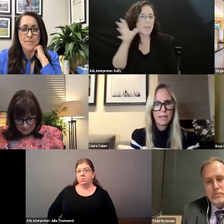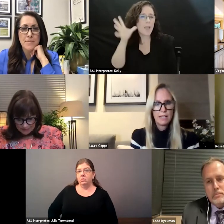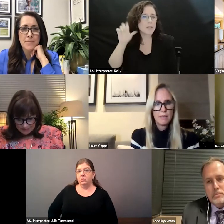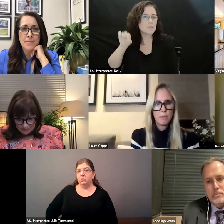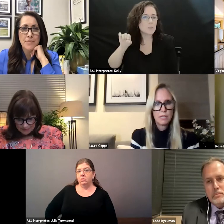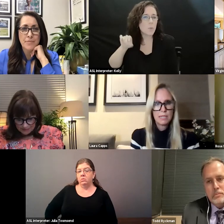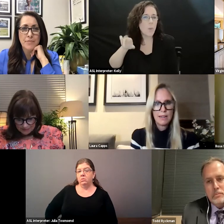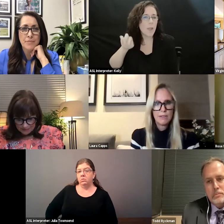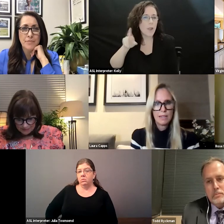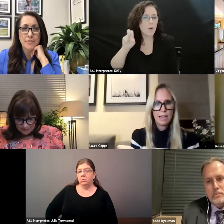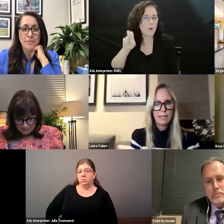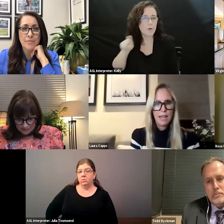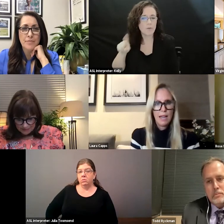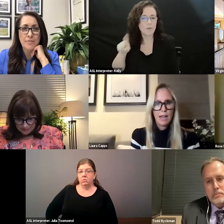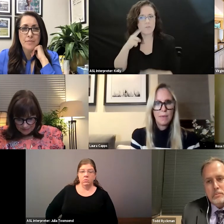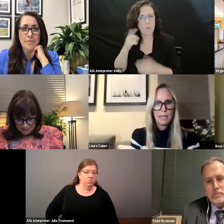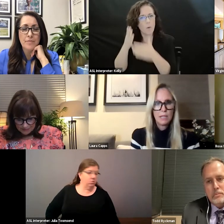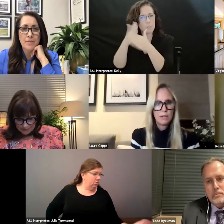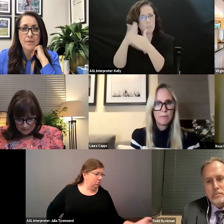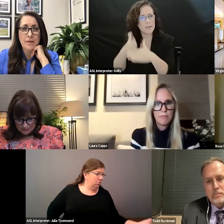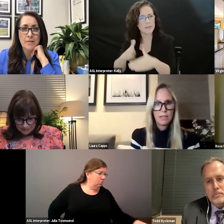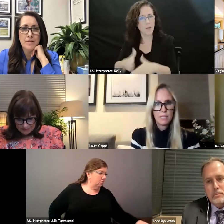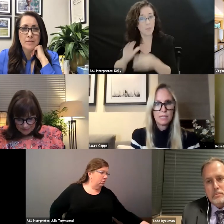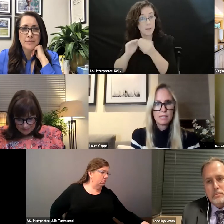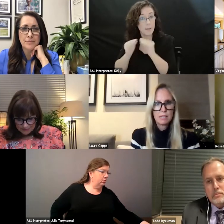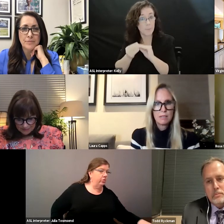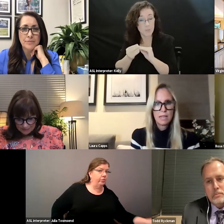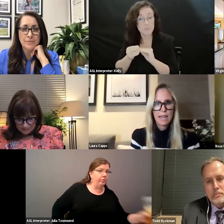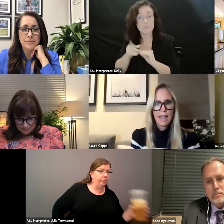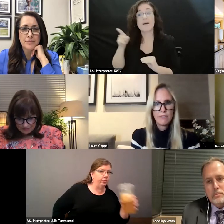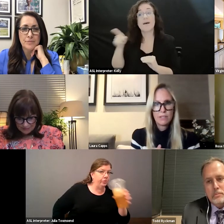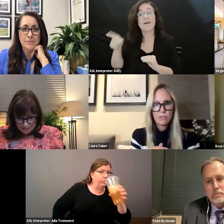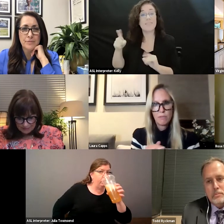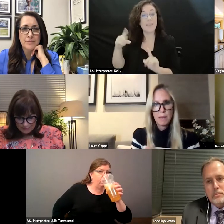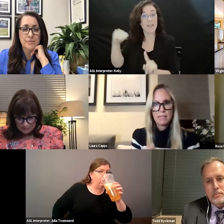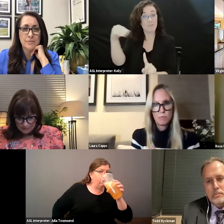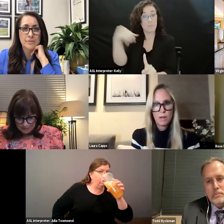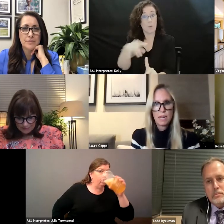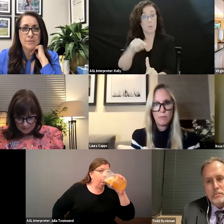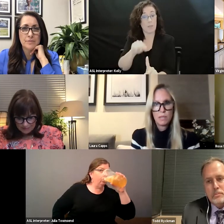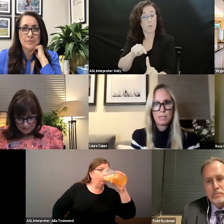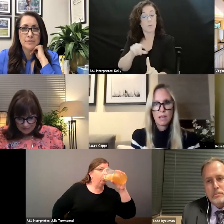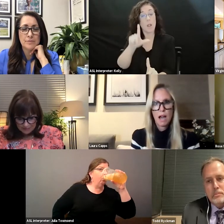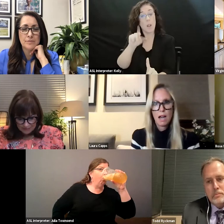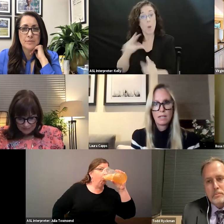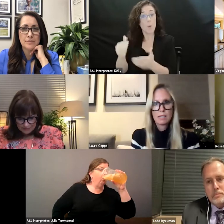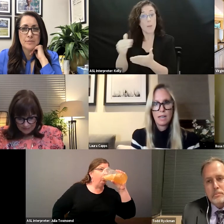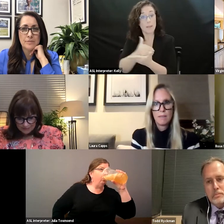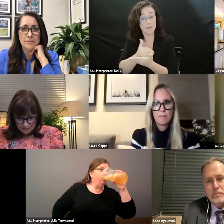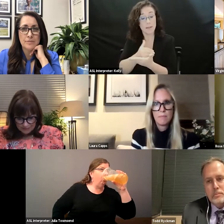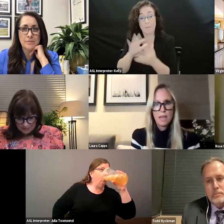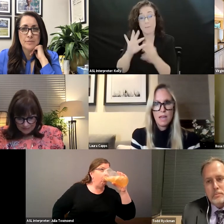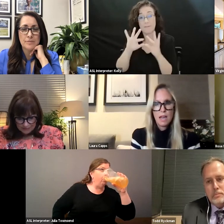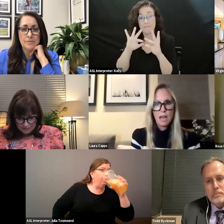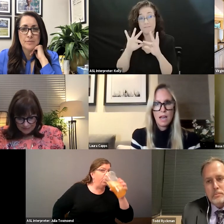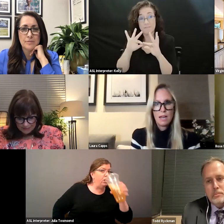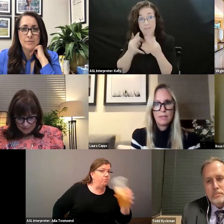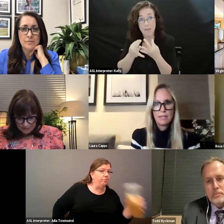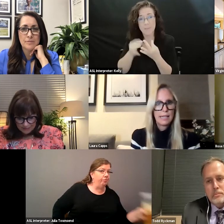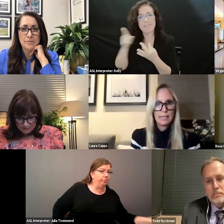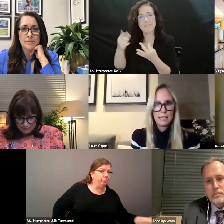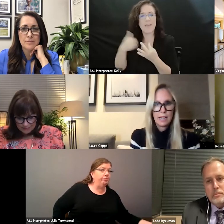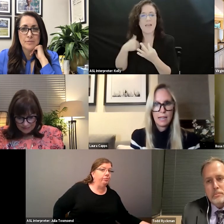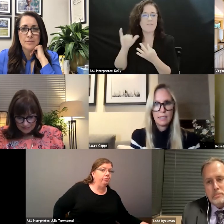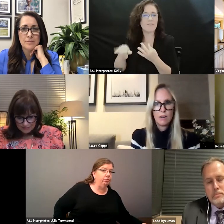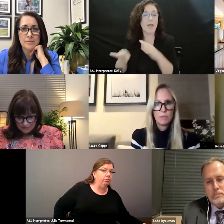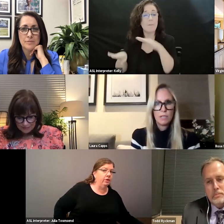america and they pointed out that many low-income families that have this sort of base rate with cox um uh the